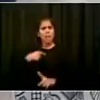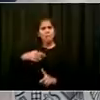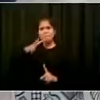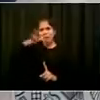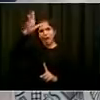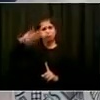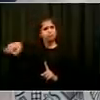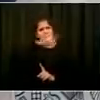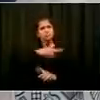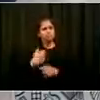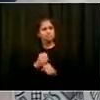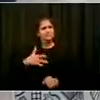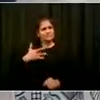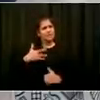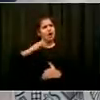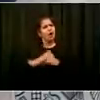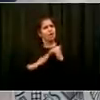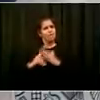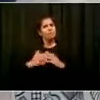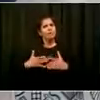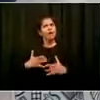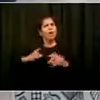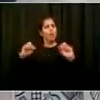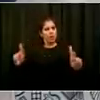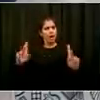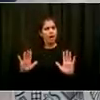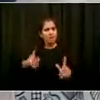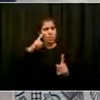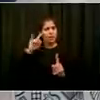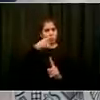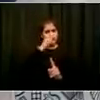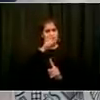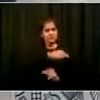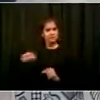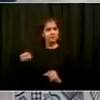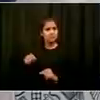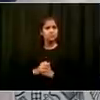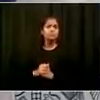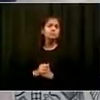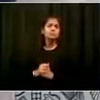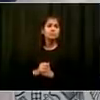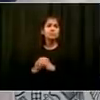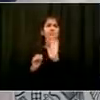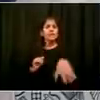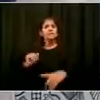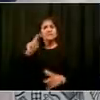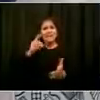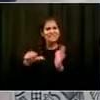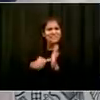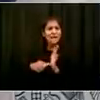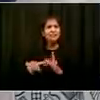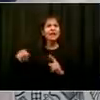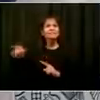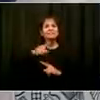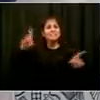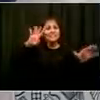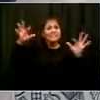for the city. And I was on that call, our health leadership, our education leadership. I remember the specific call. That's how the decision got